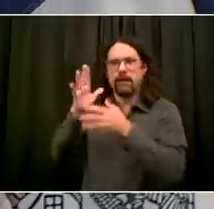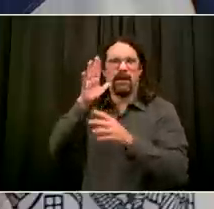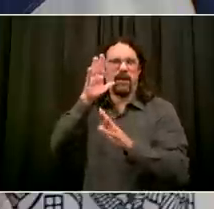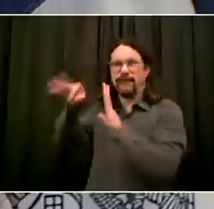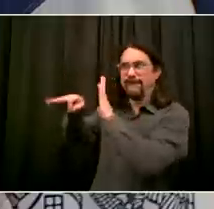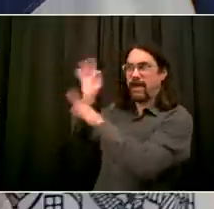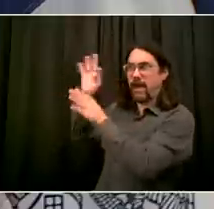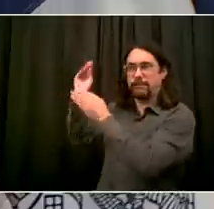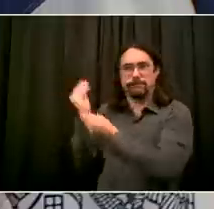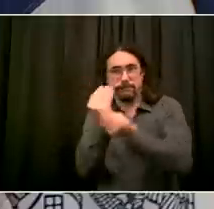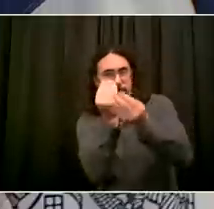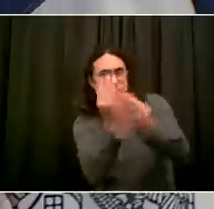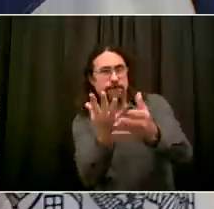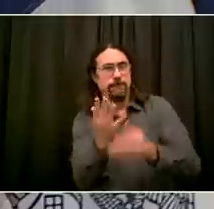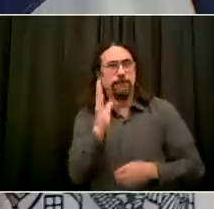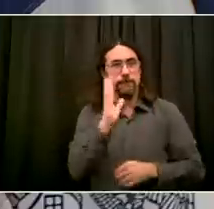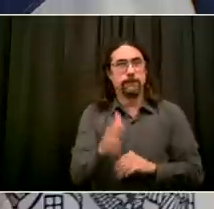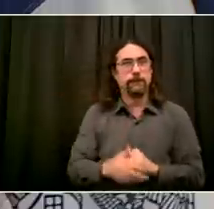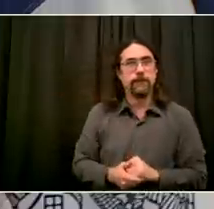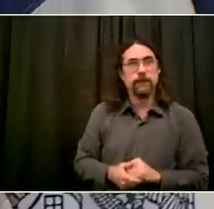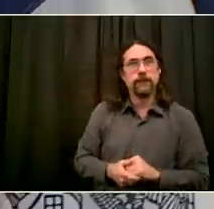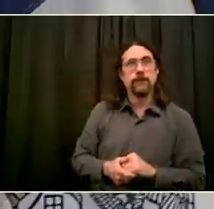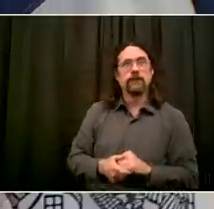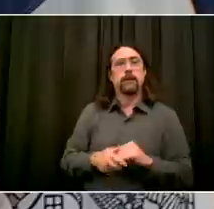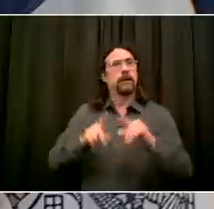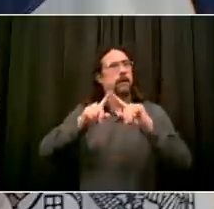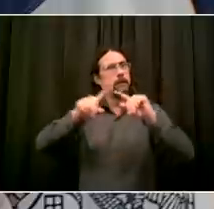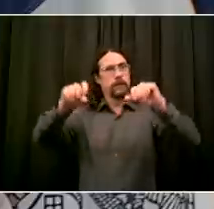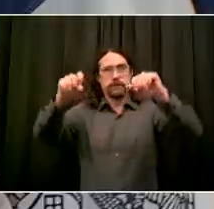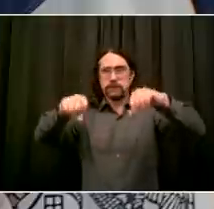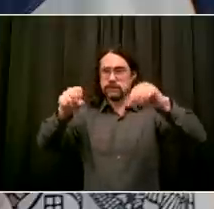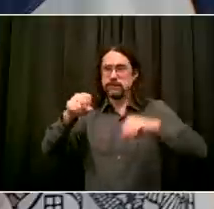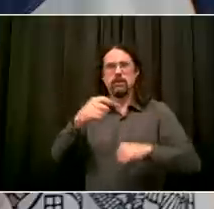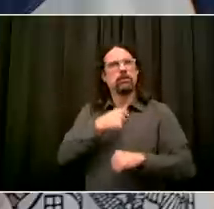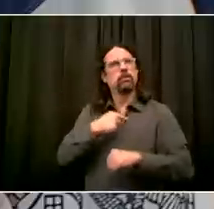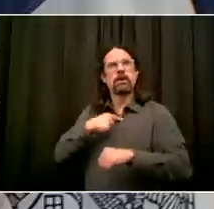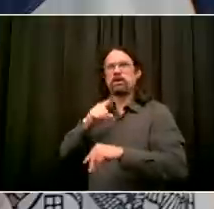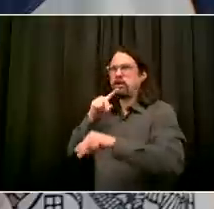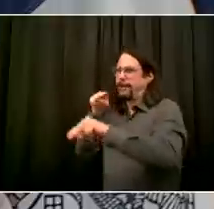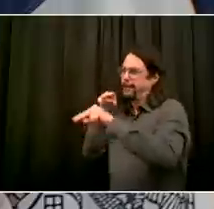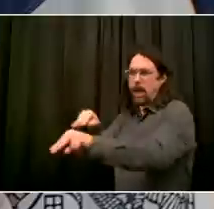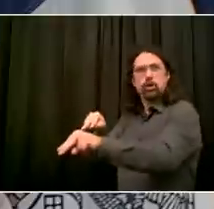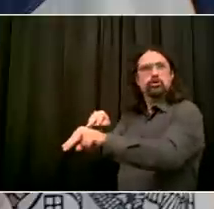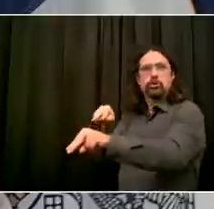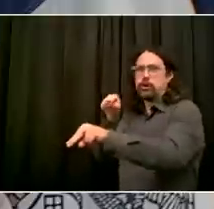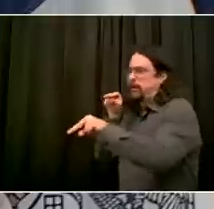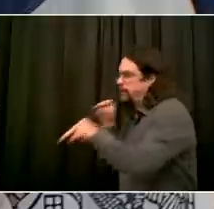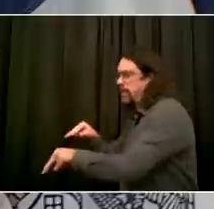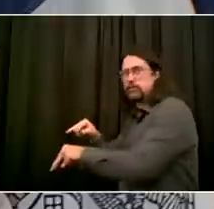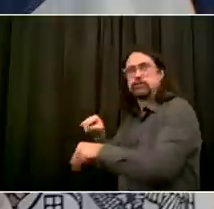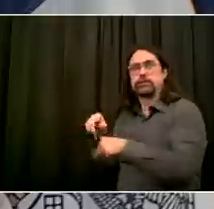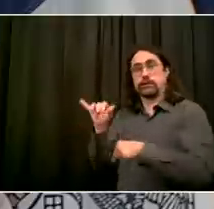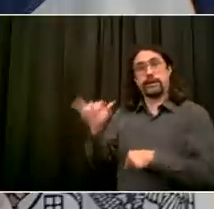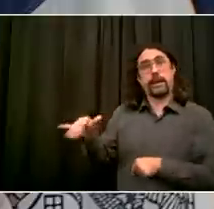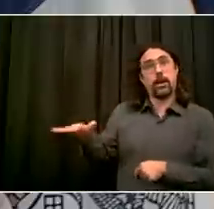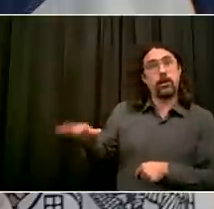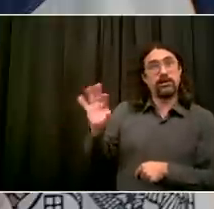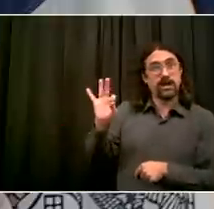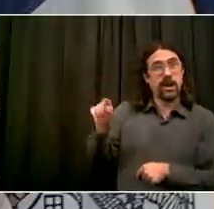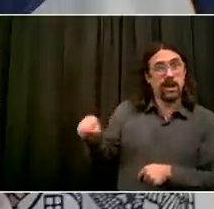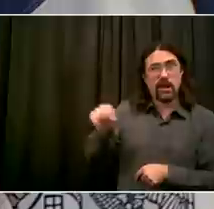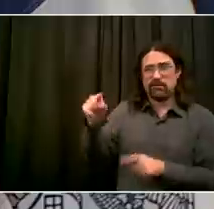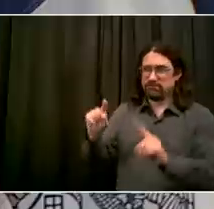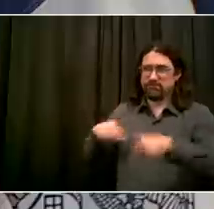where we've been adamant because we know it works. The goal is to change behavior. Never, ever wanted to penalize for the